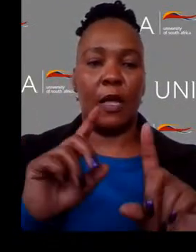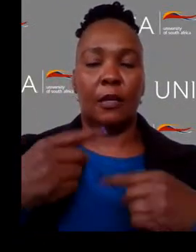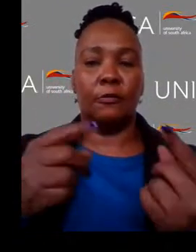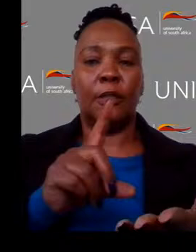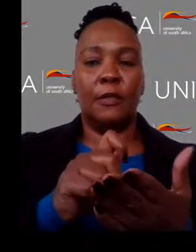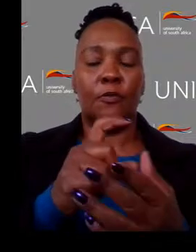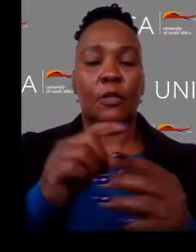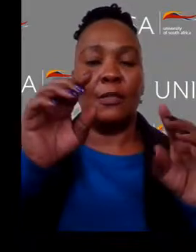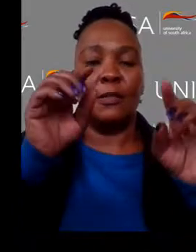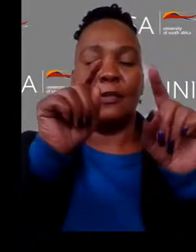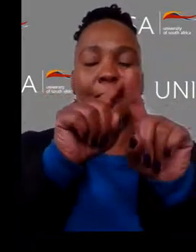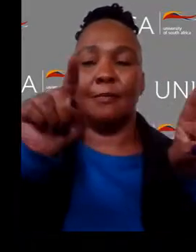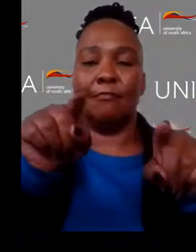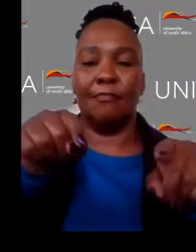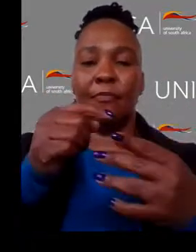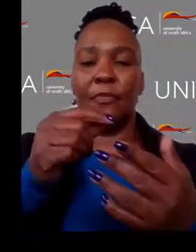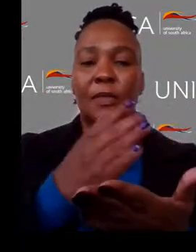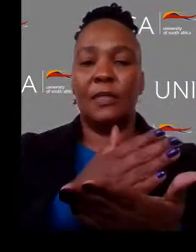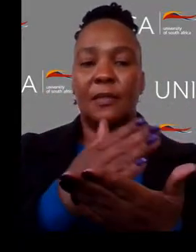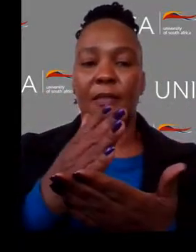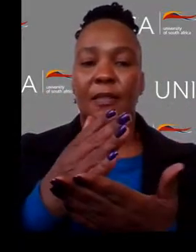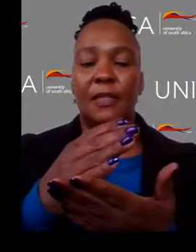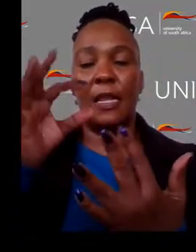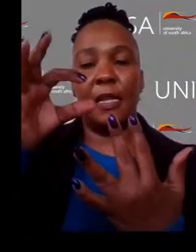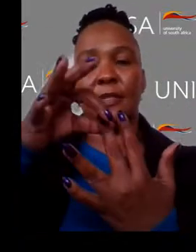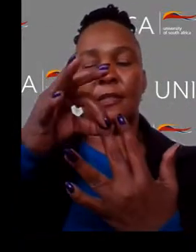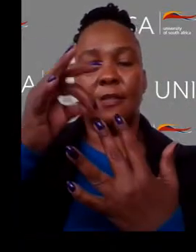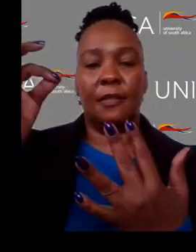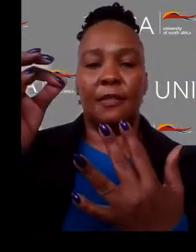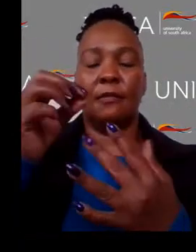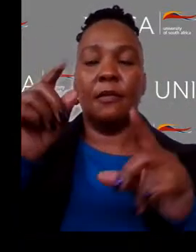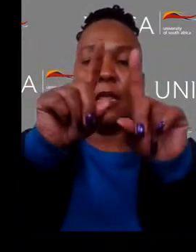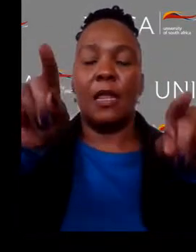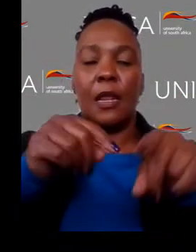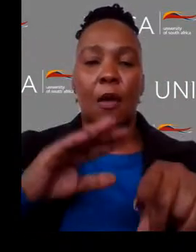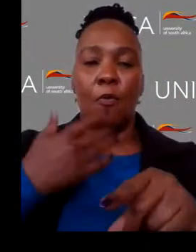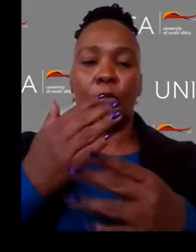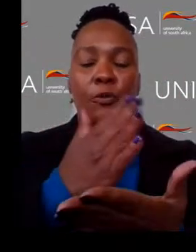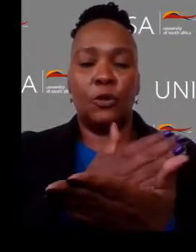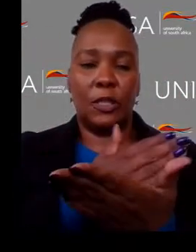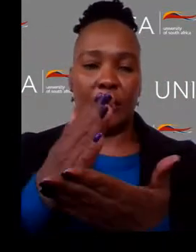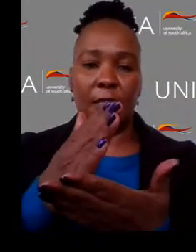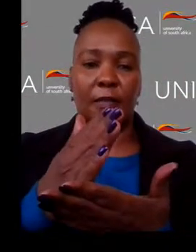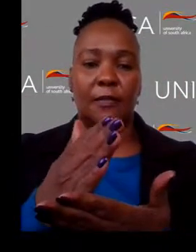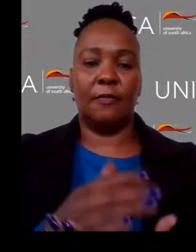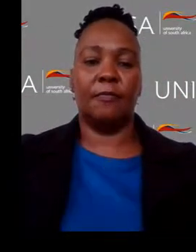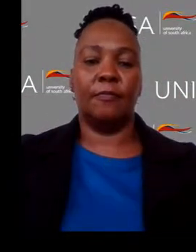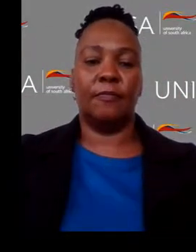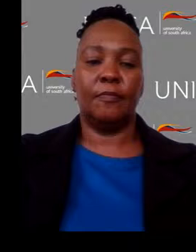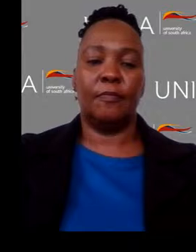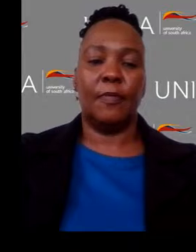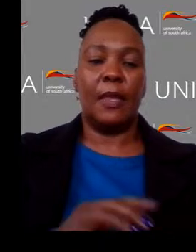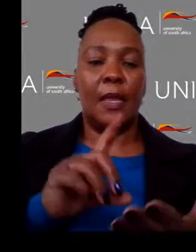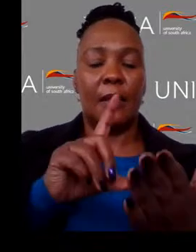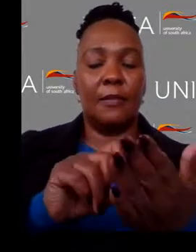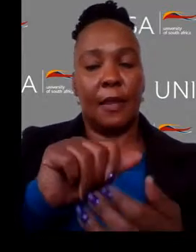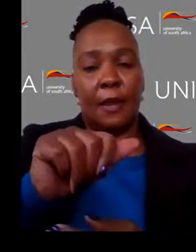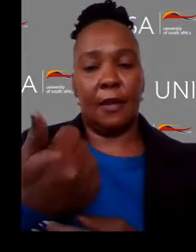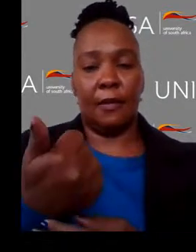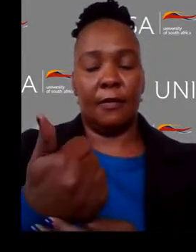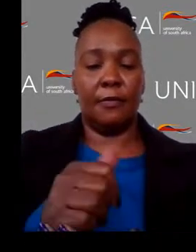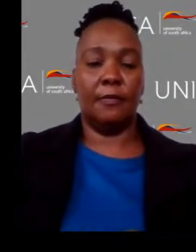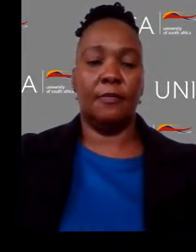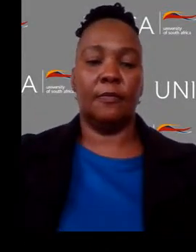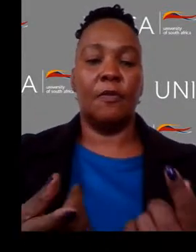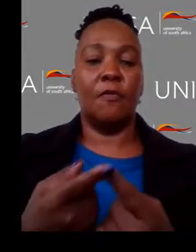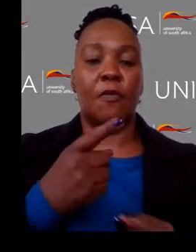I first need to still select the screen that I want to share and then share. And then we can click next. And from here,